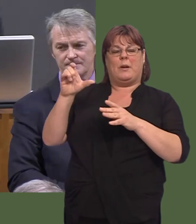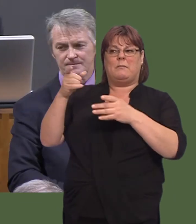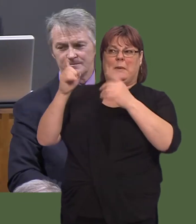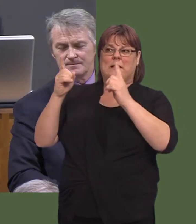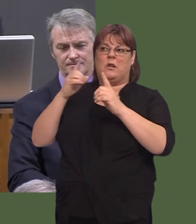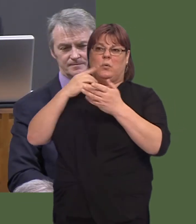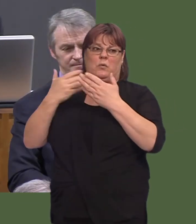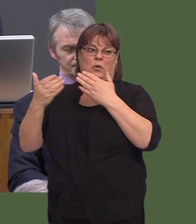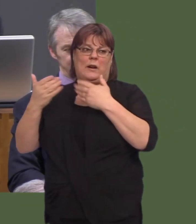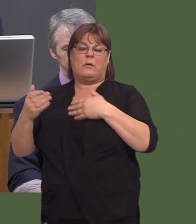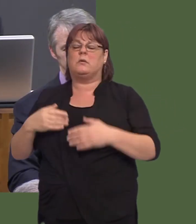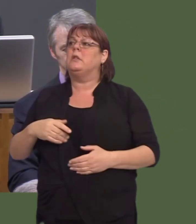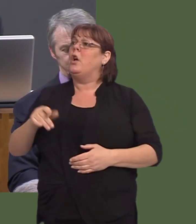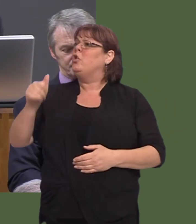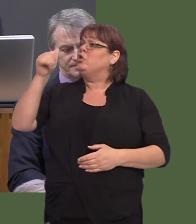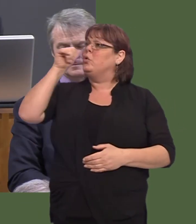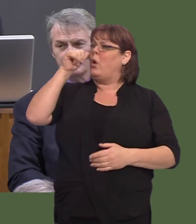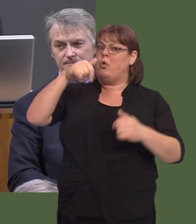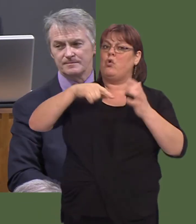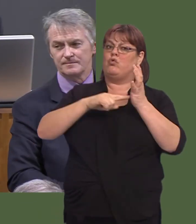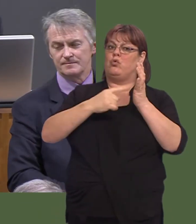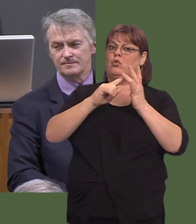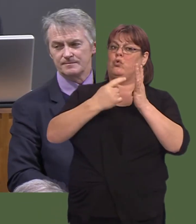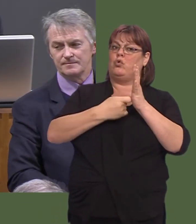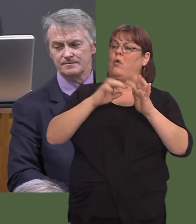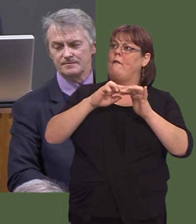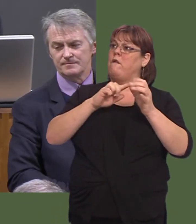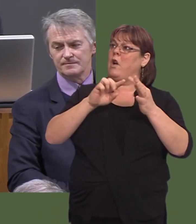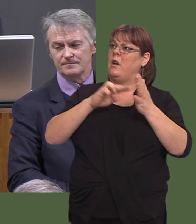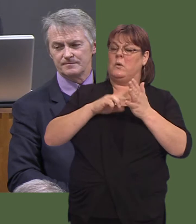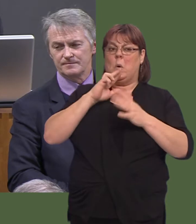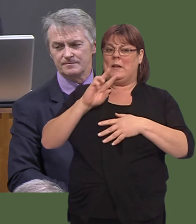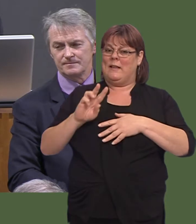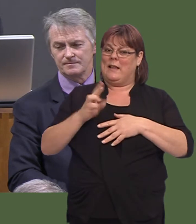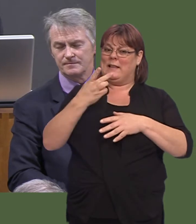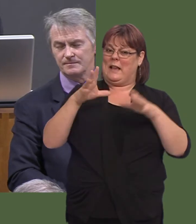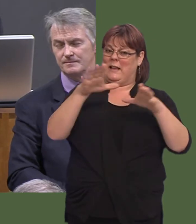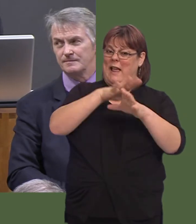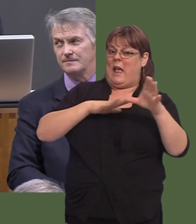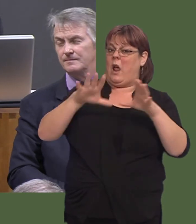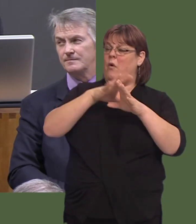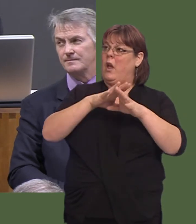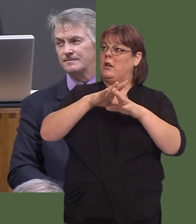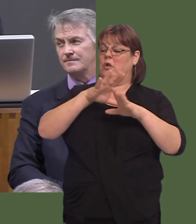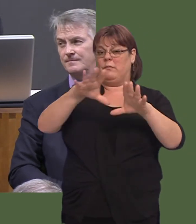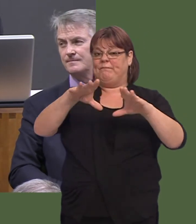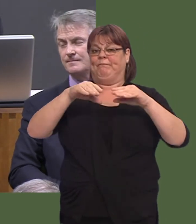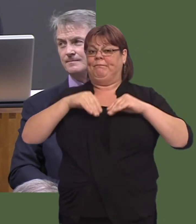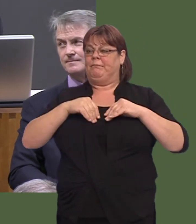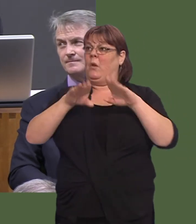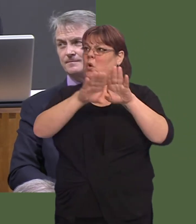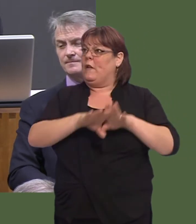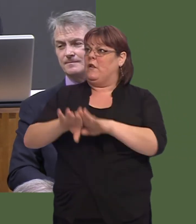July, Torfaen became the second part of Wales to go live with the full-service operation of universal credit. And after just 2